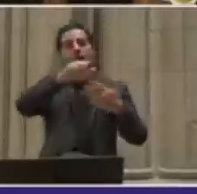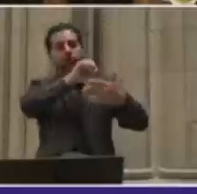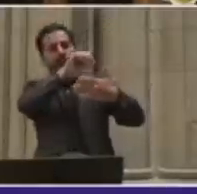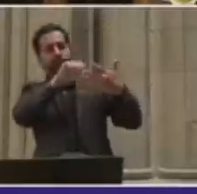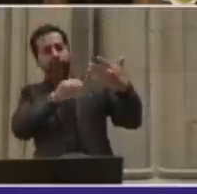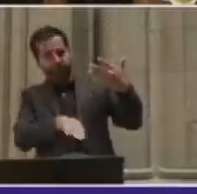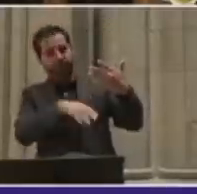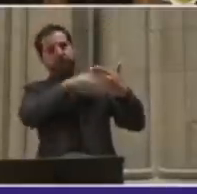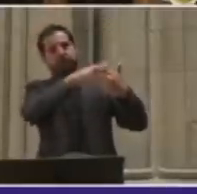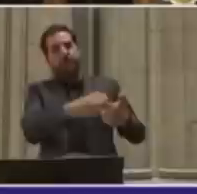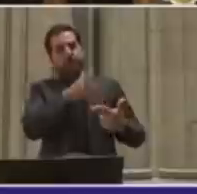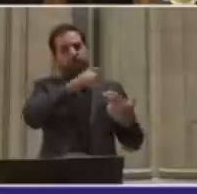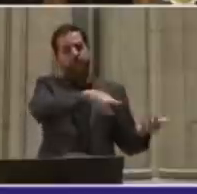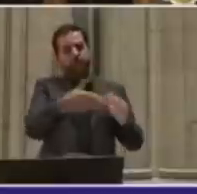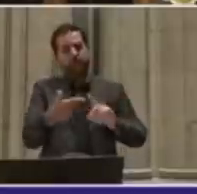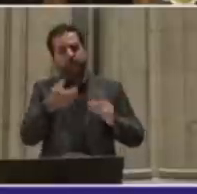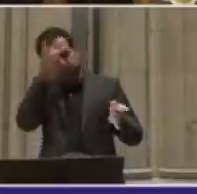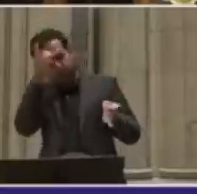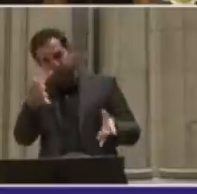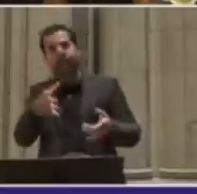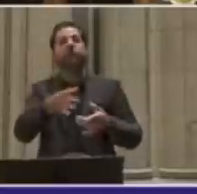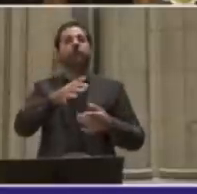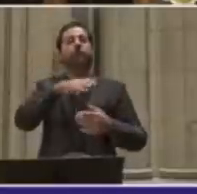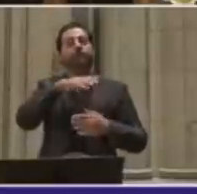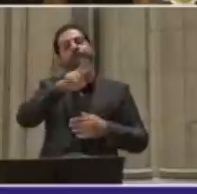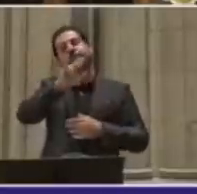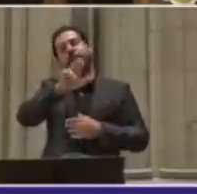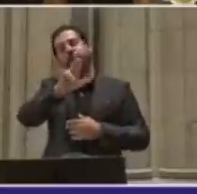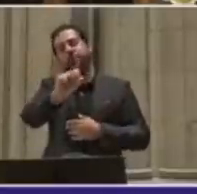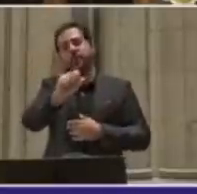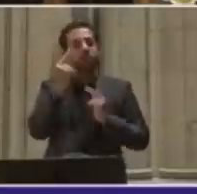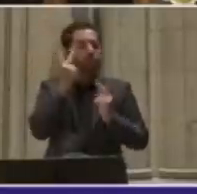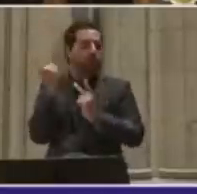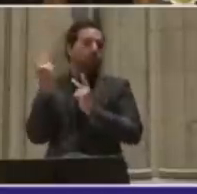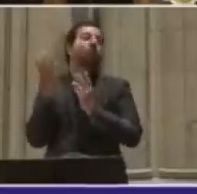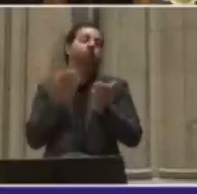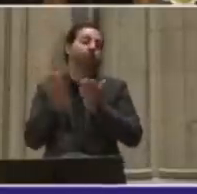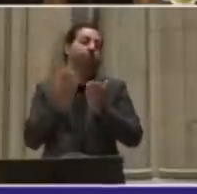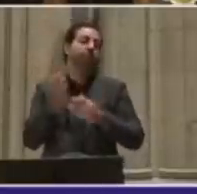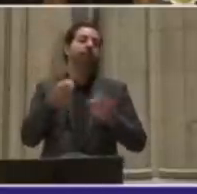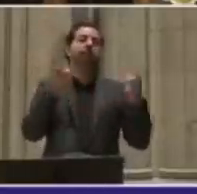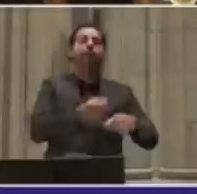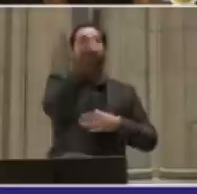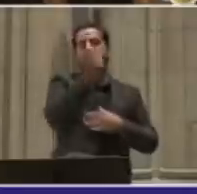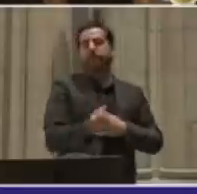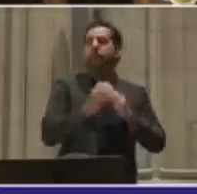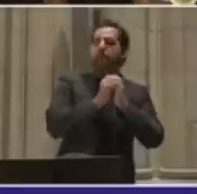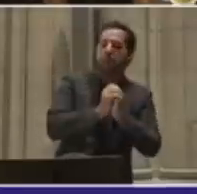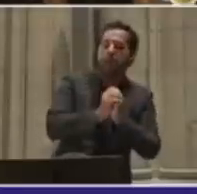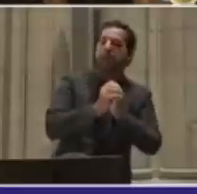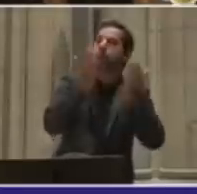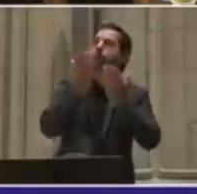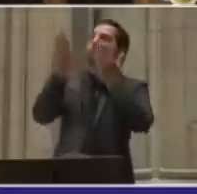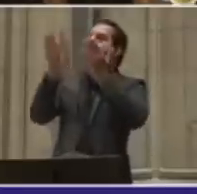have died from this horrible virus. We hold a memorial service every Saturday morning where we pray for and lift up